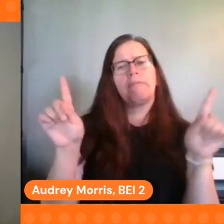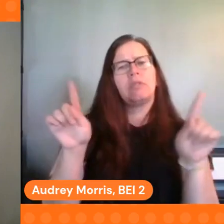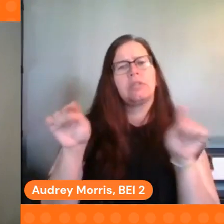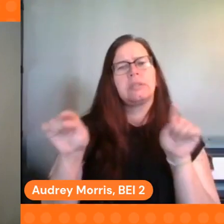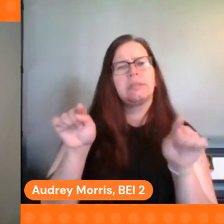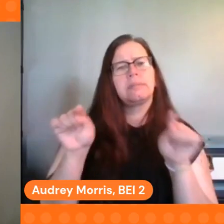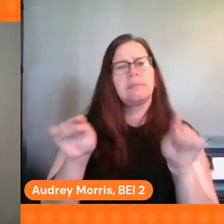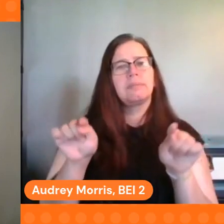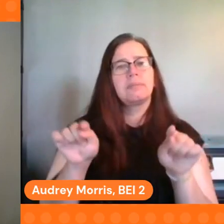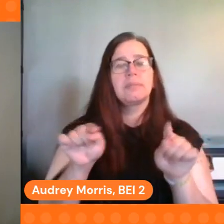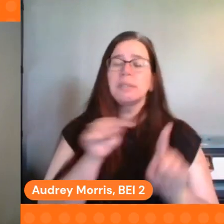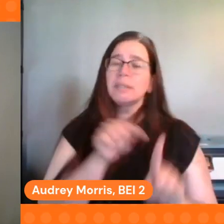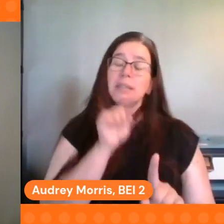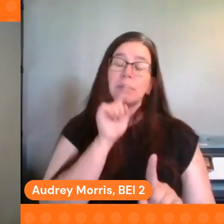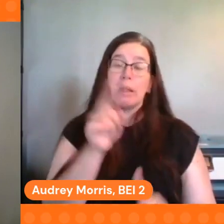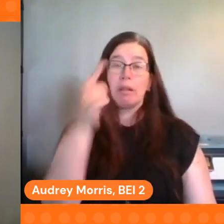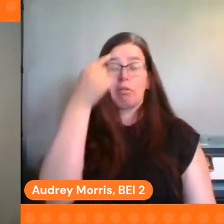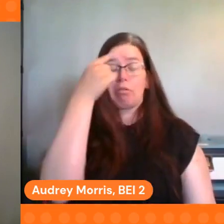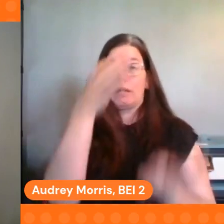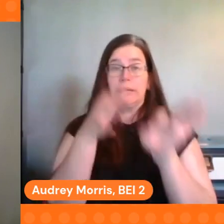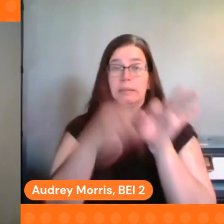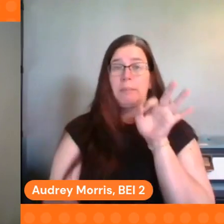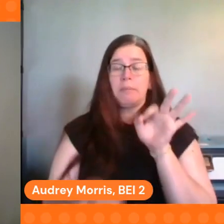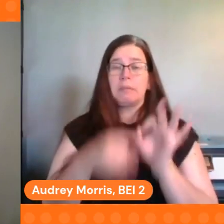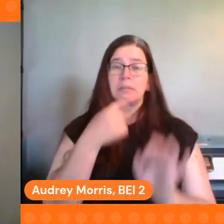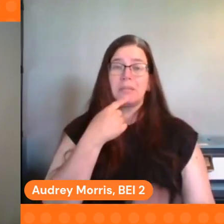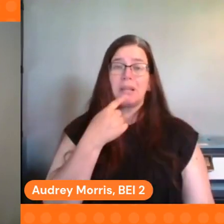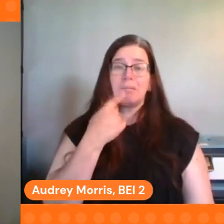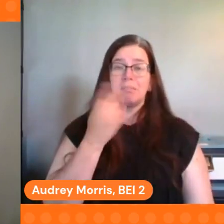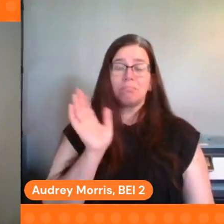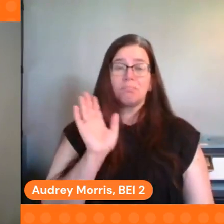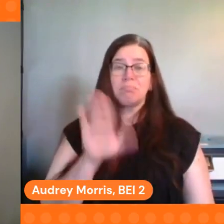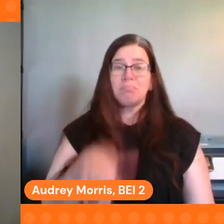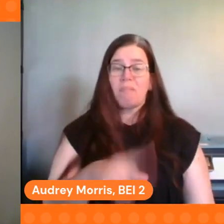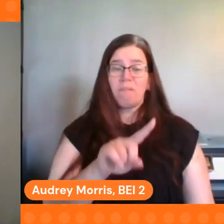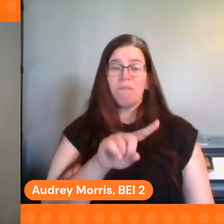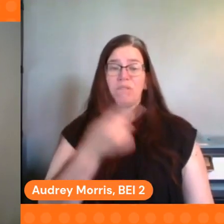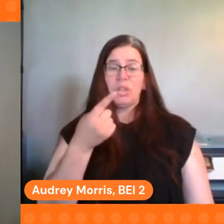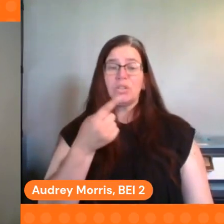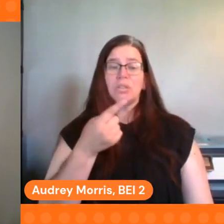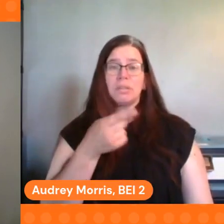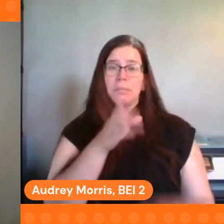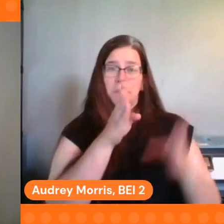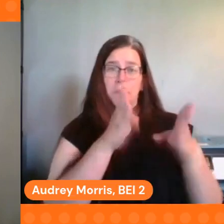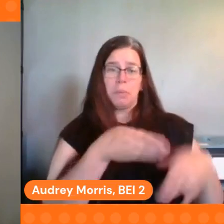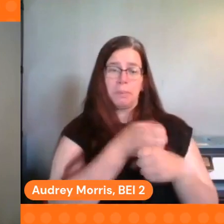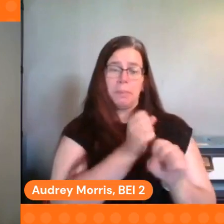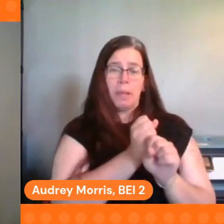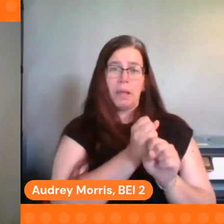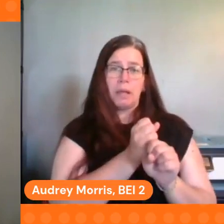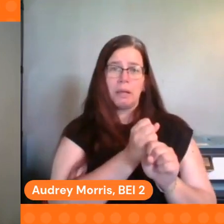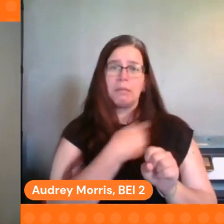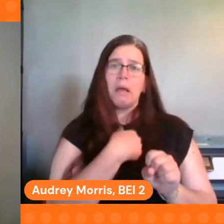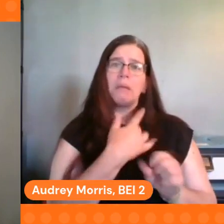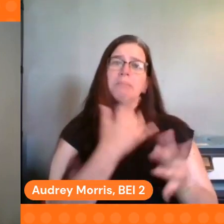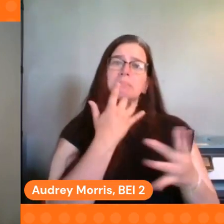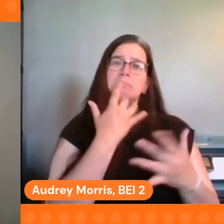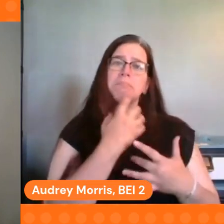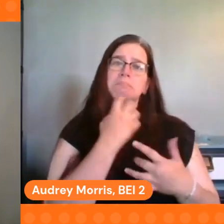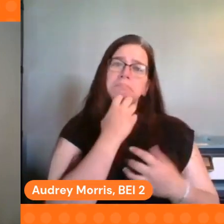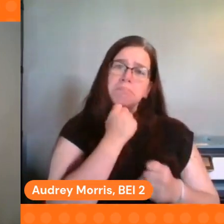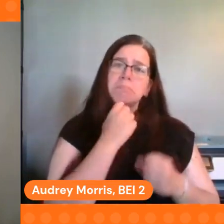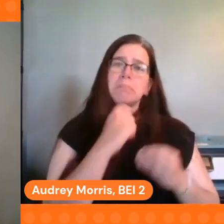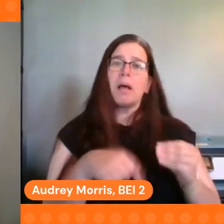just so simple to him, like he said, well, the first one's made by a person, and I care about a person. And